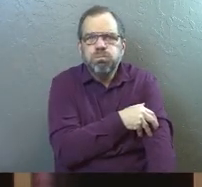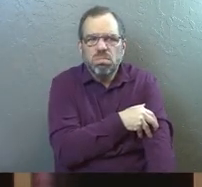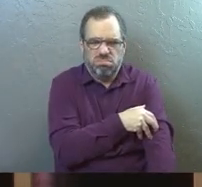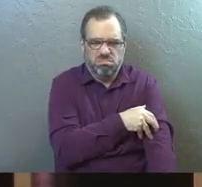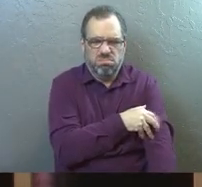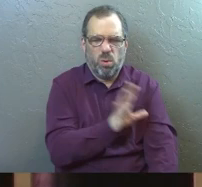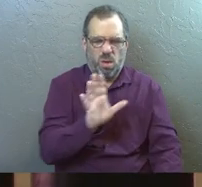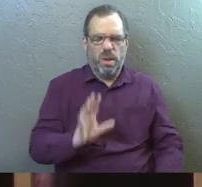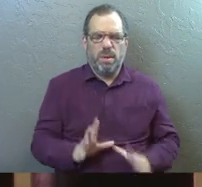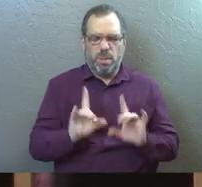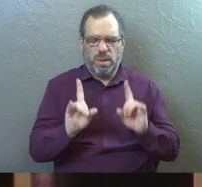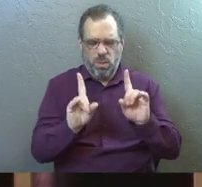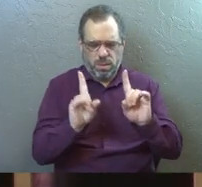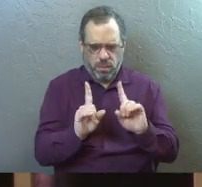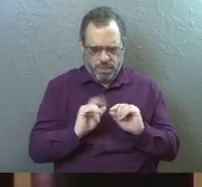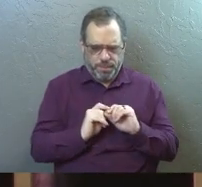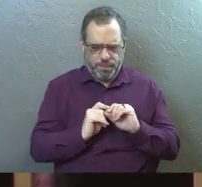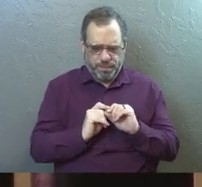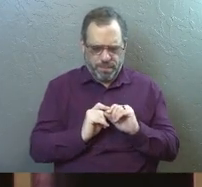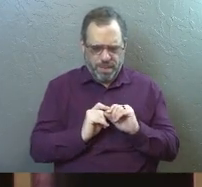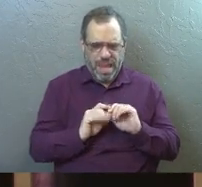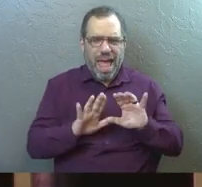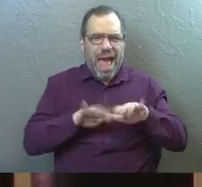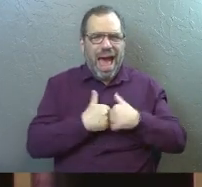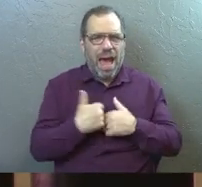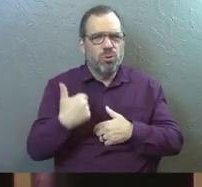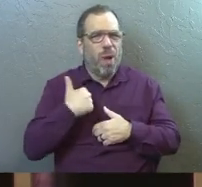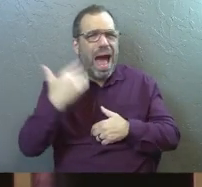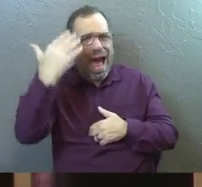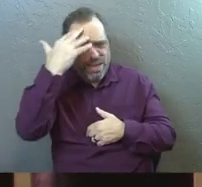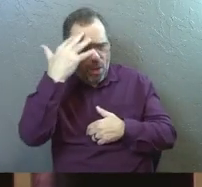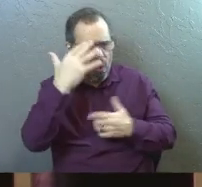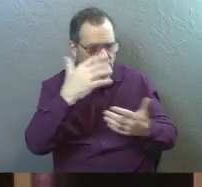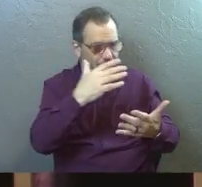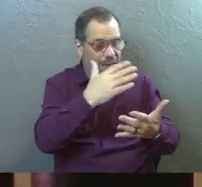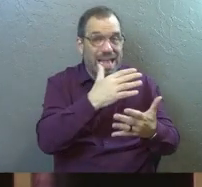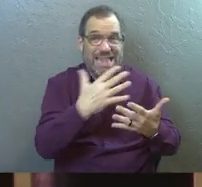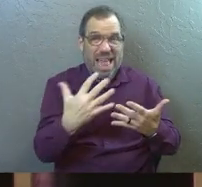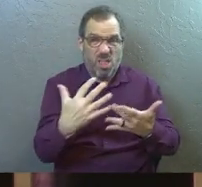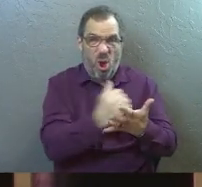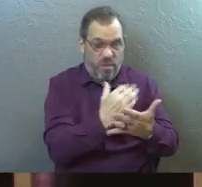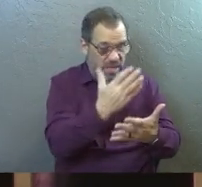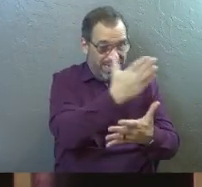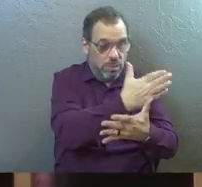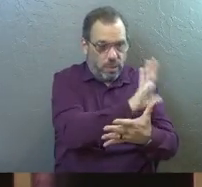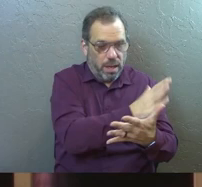How do I know the other harvests are going to go well throughout the rest of the year?